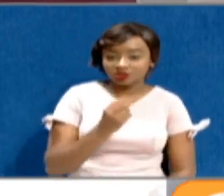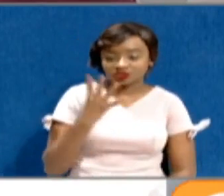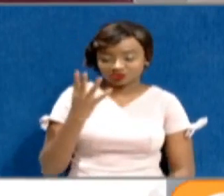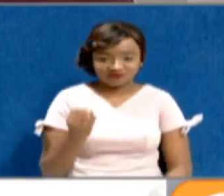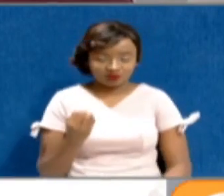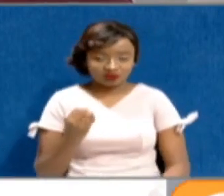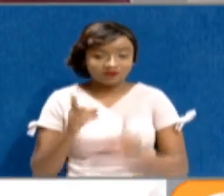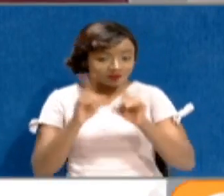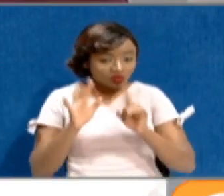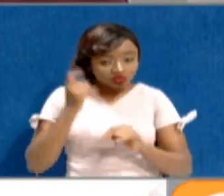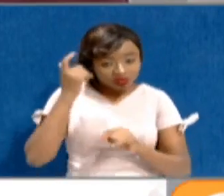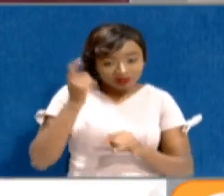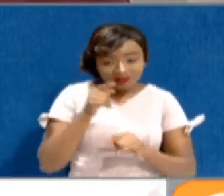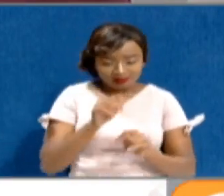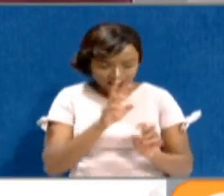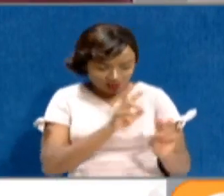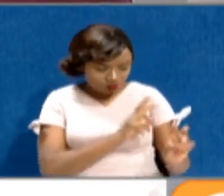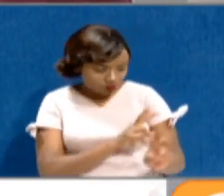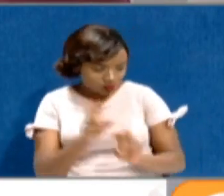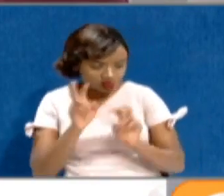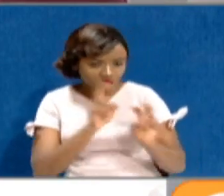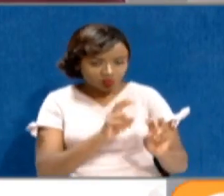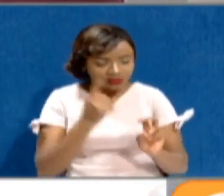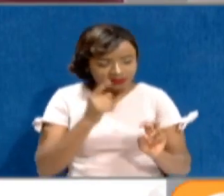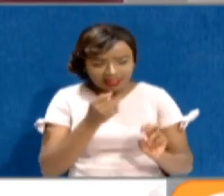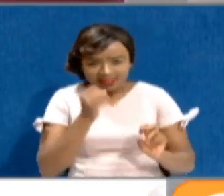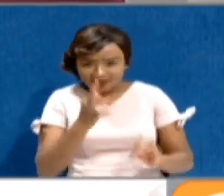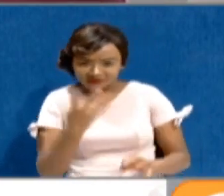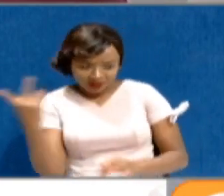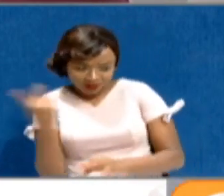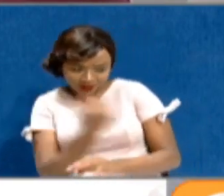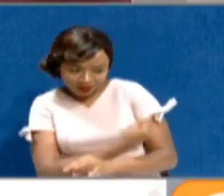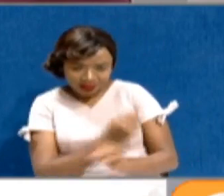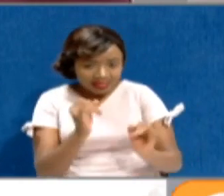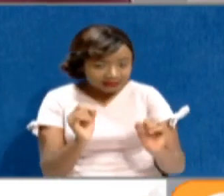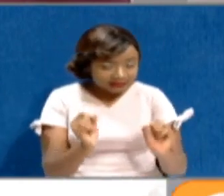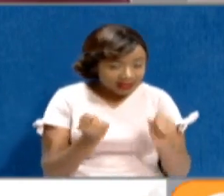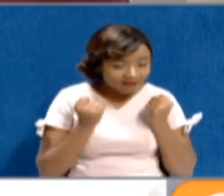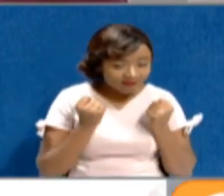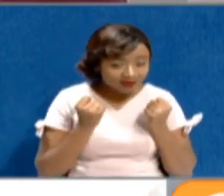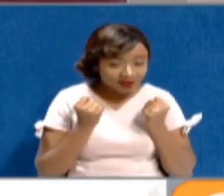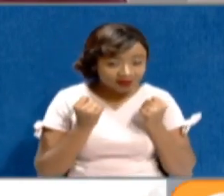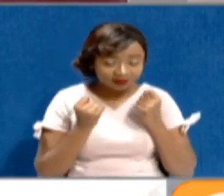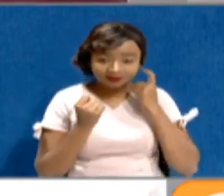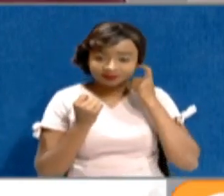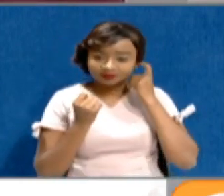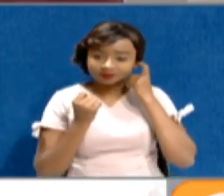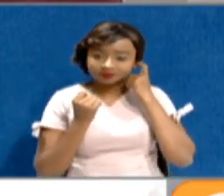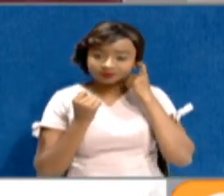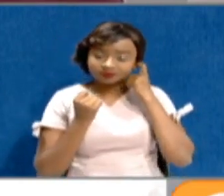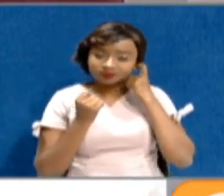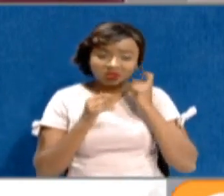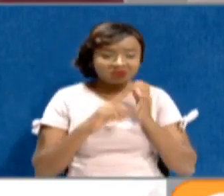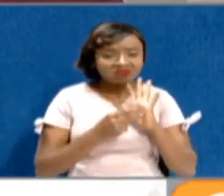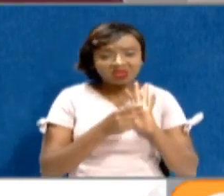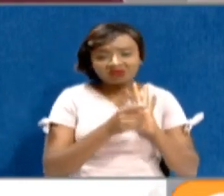And remember, here you are primarily looking at safety. Basically, is the product safe in human beings? In other words,